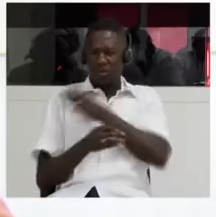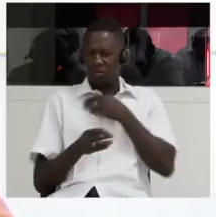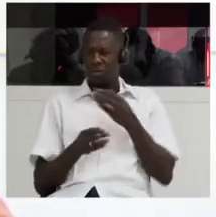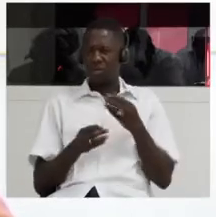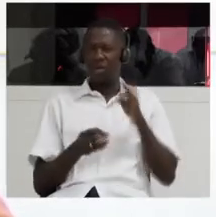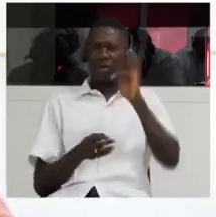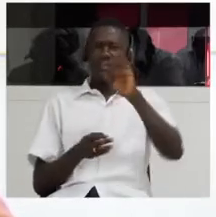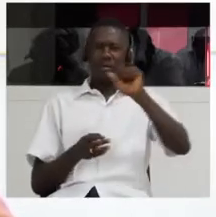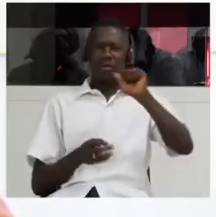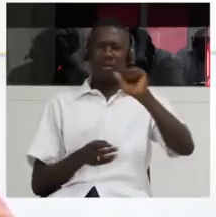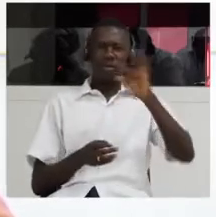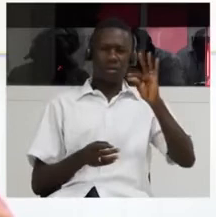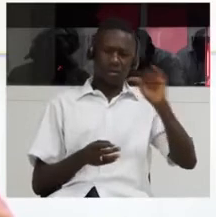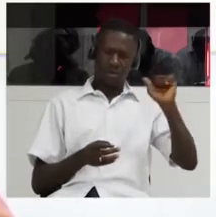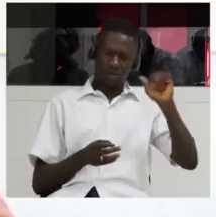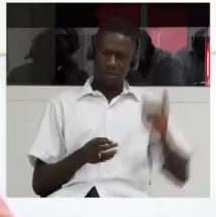Sergeant Fati.